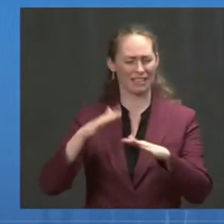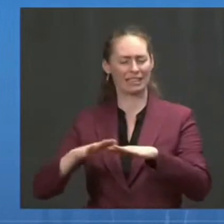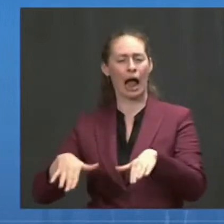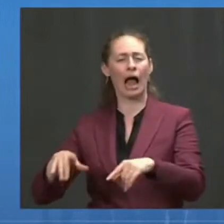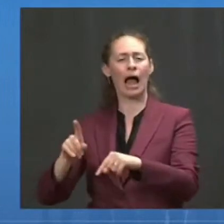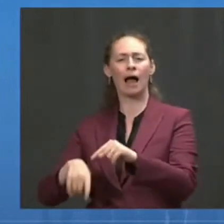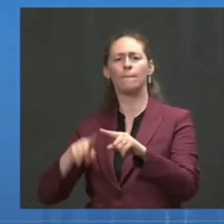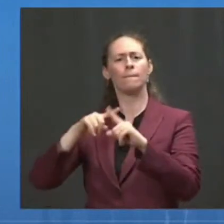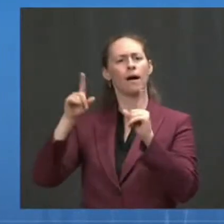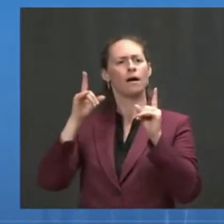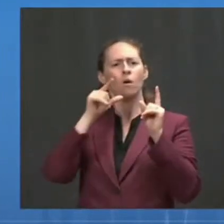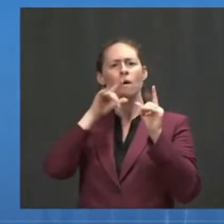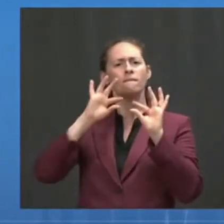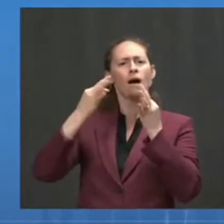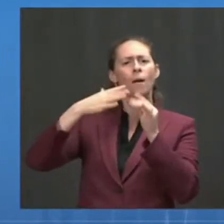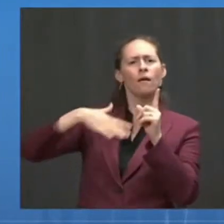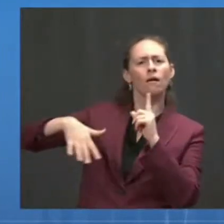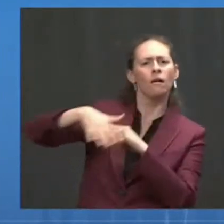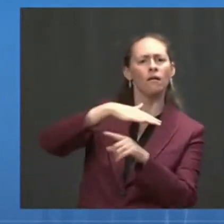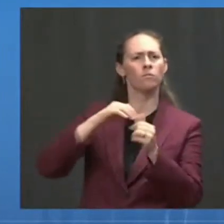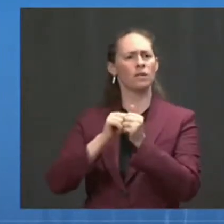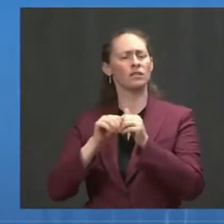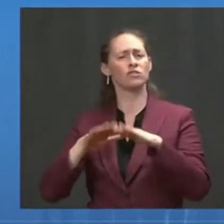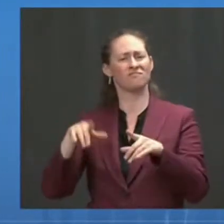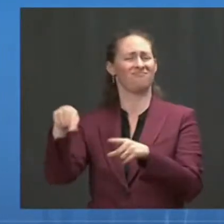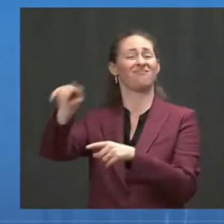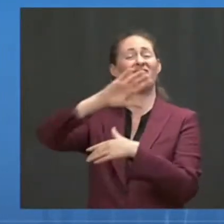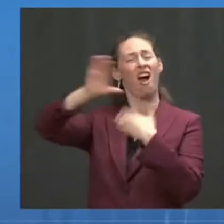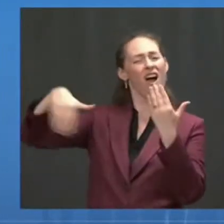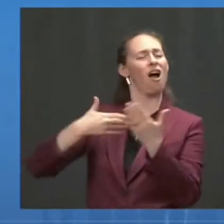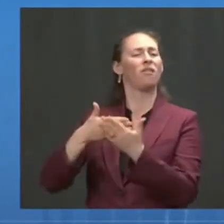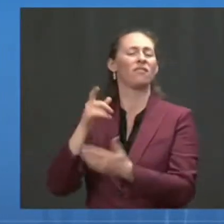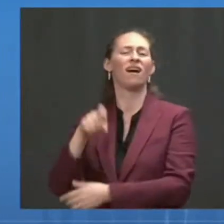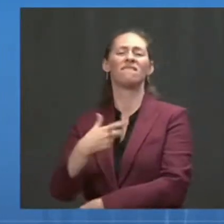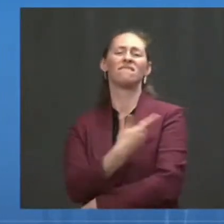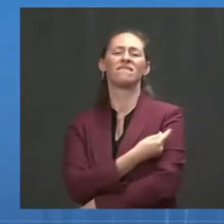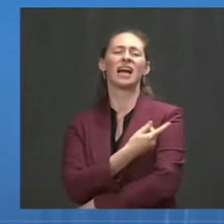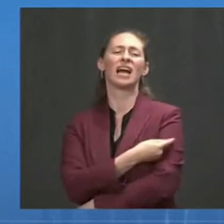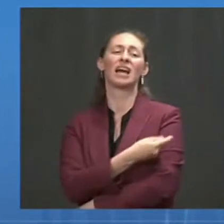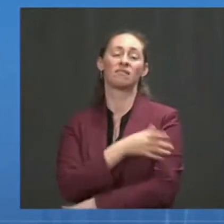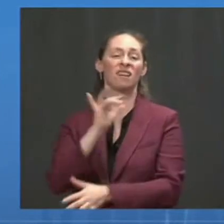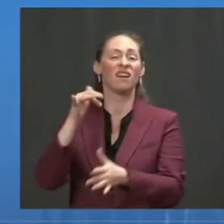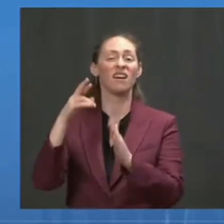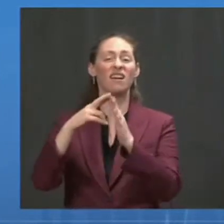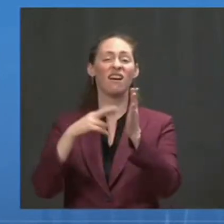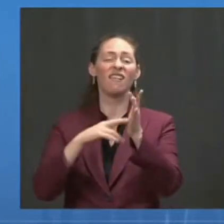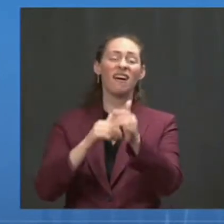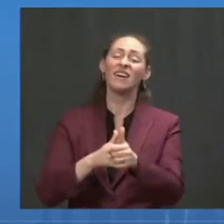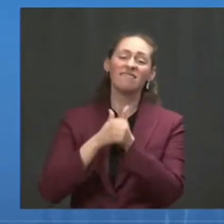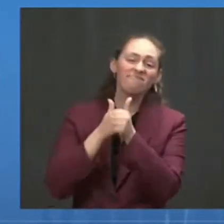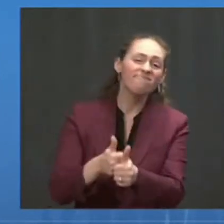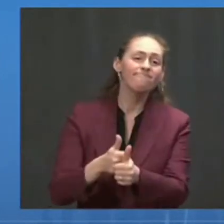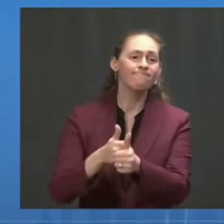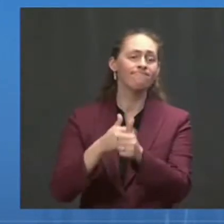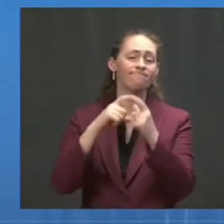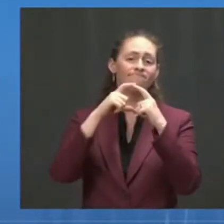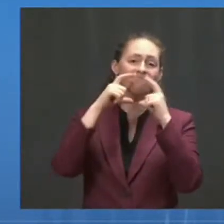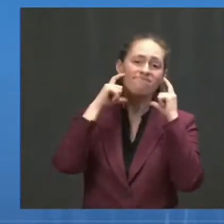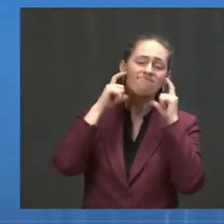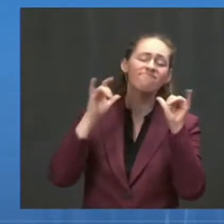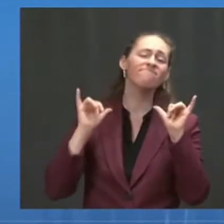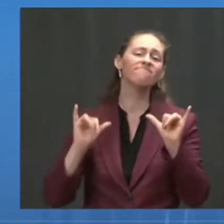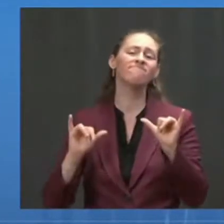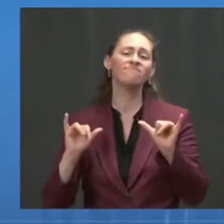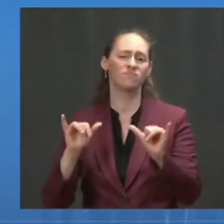follow the mitigation strategies in our school guidance, including masking in schools. One thing I'd add there